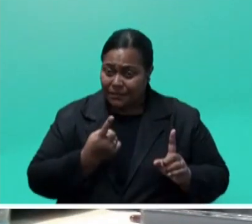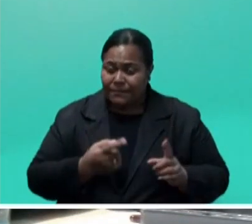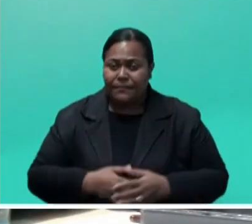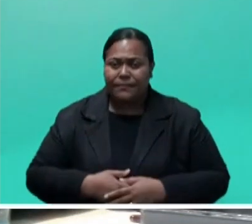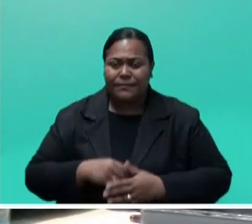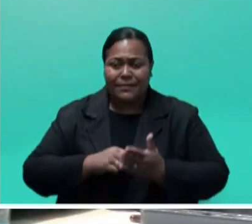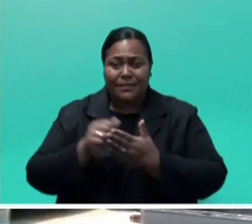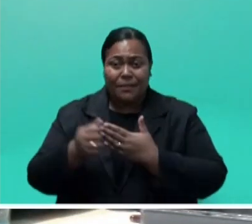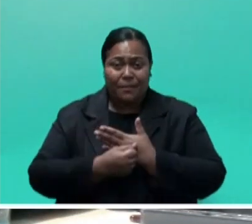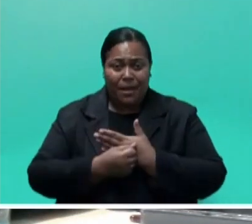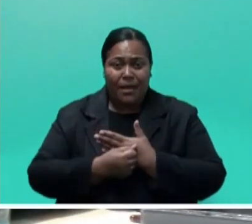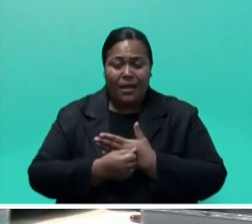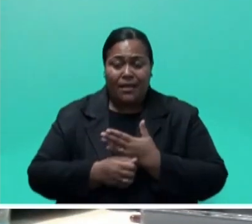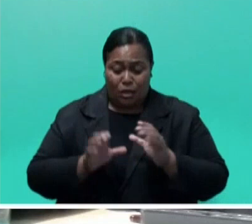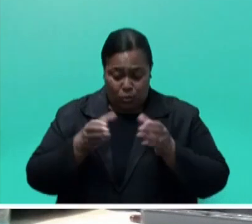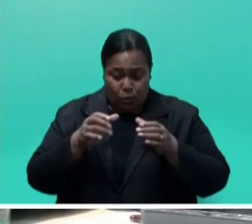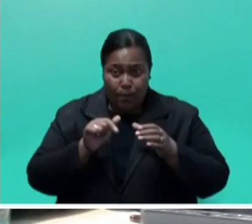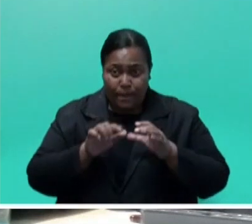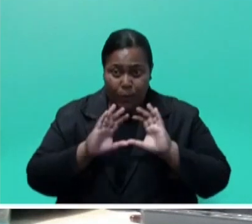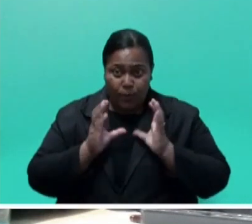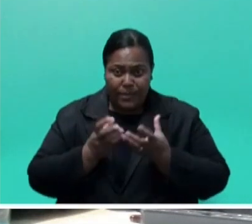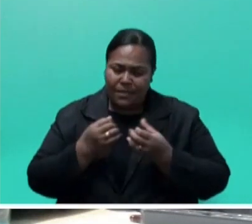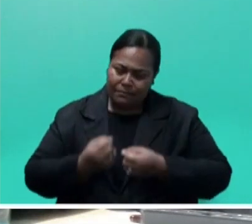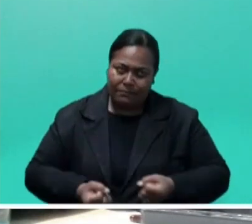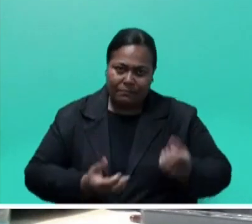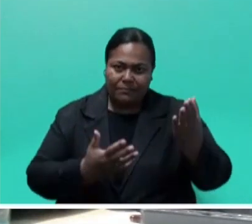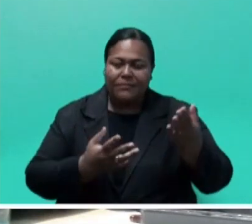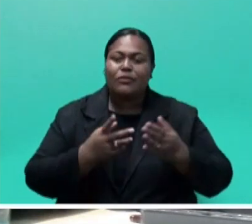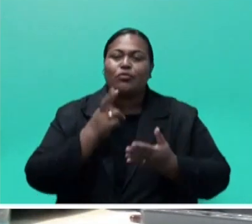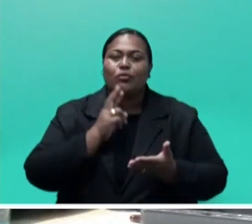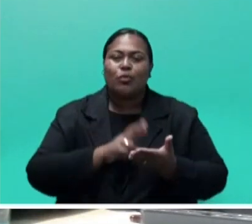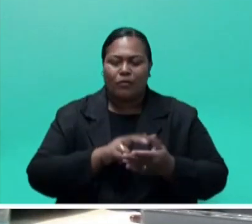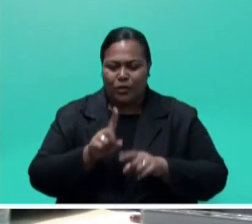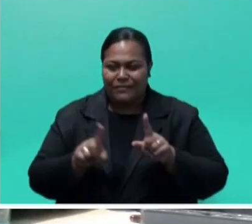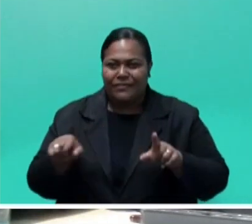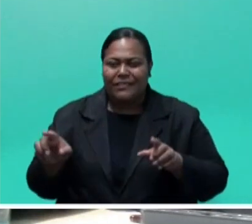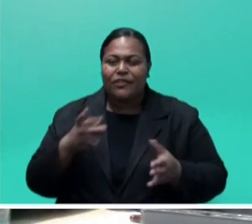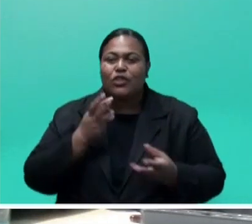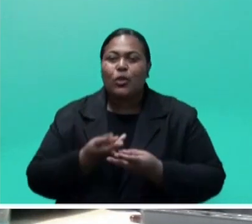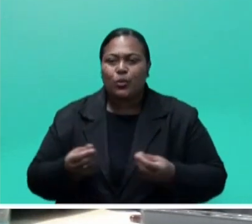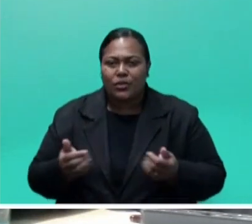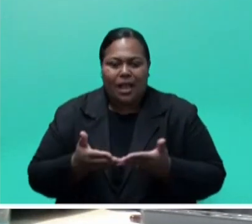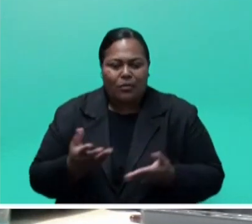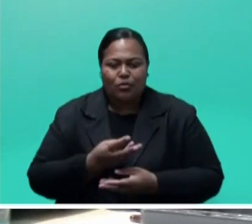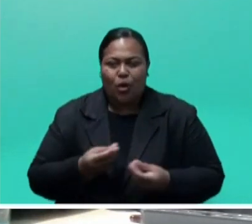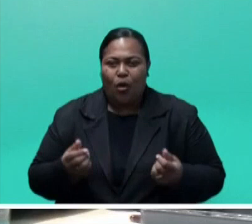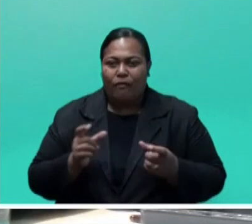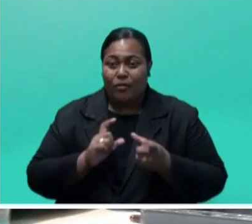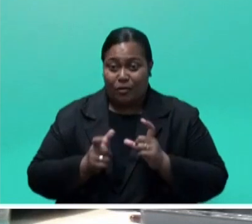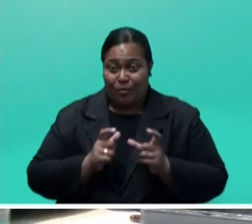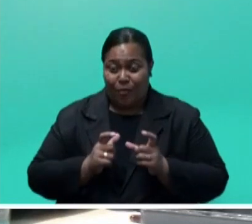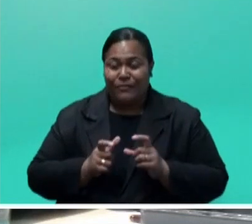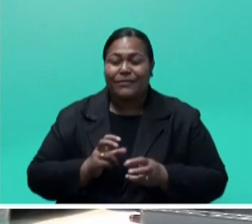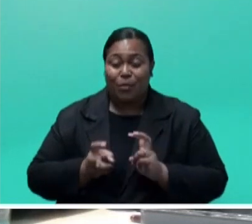September, the task force had submitted its report to the Cabinet with various solutions proposed. One of the key findings